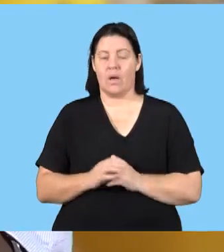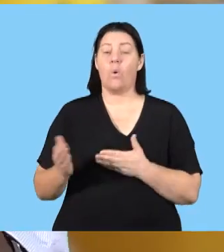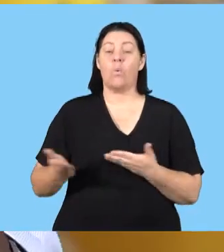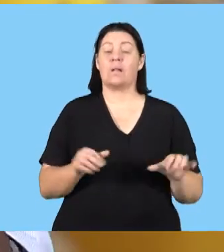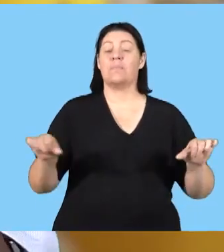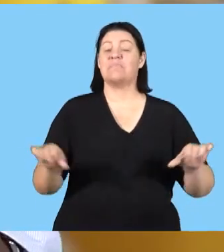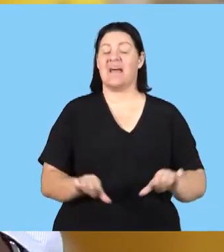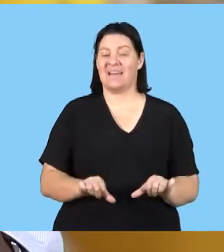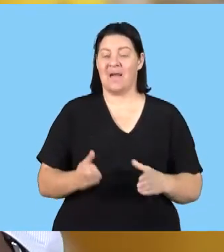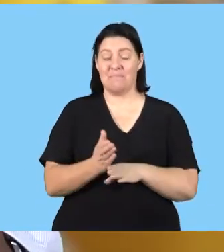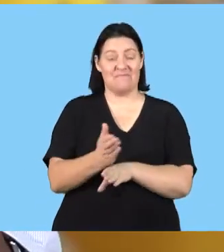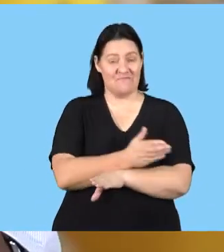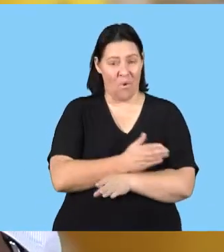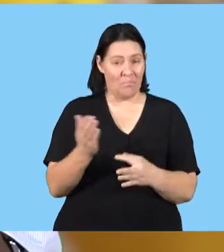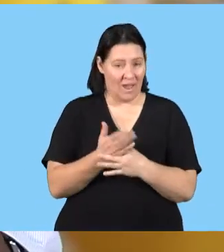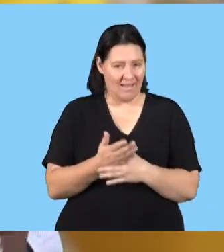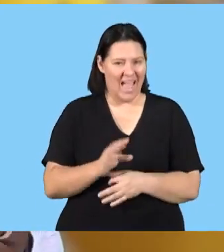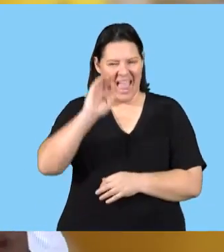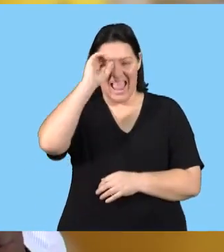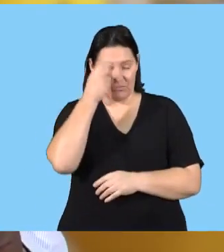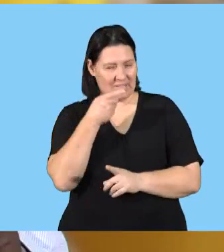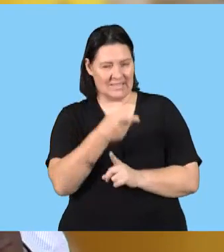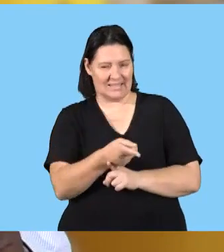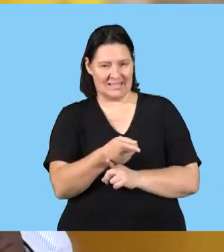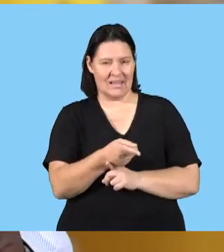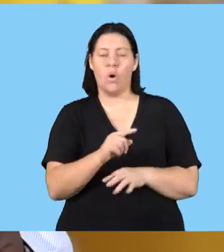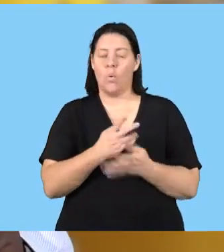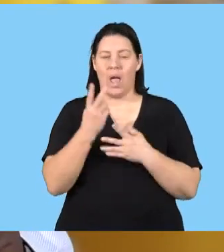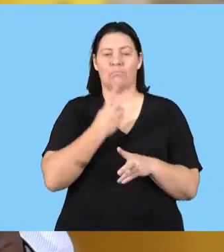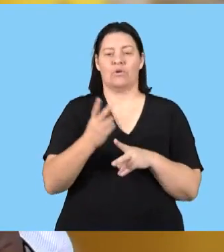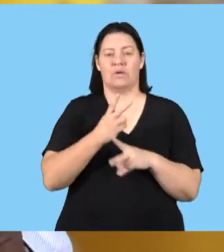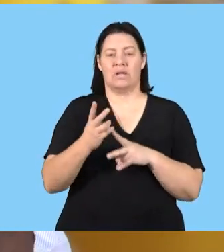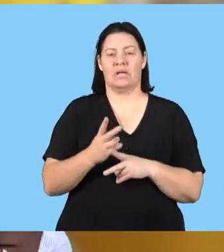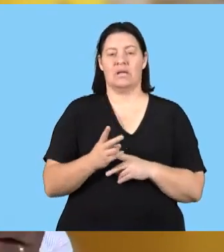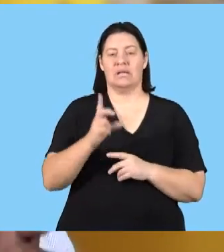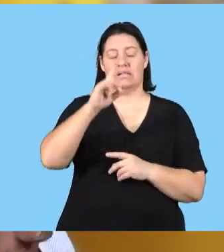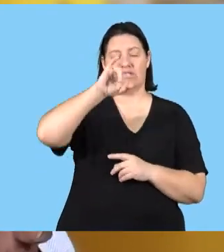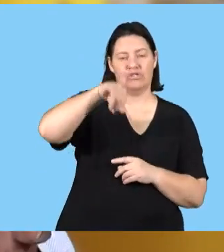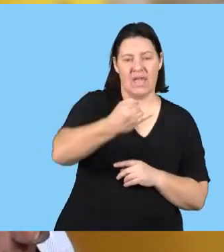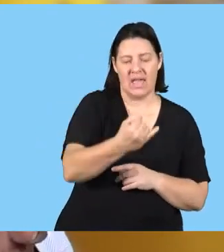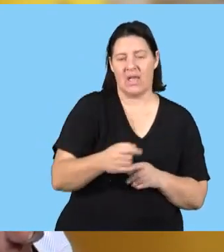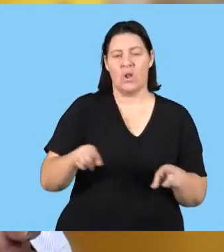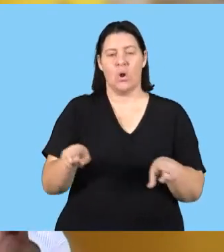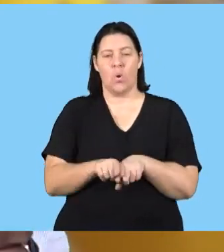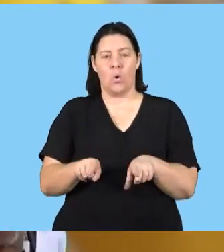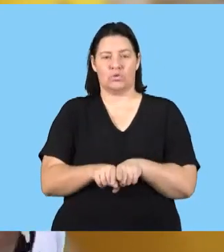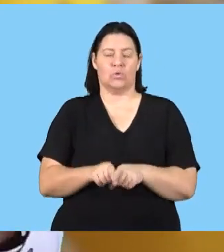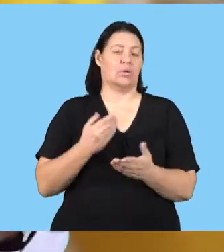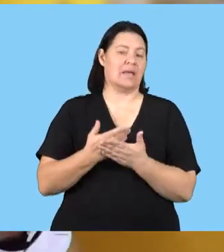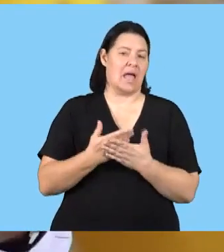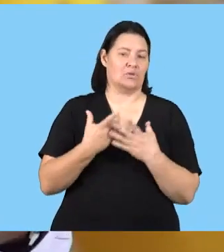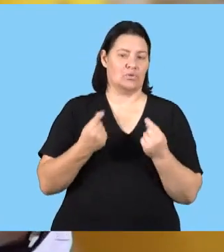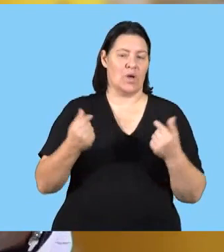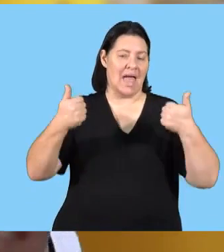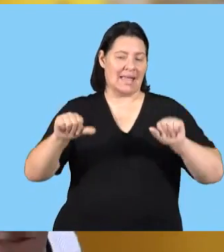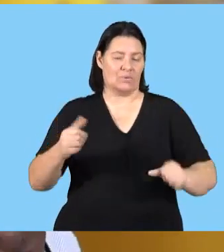Welcome back, dear learners. Before the ad break, we did an interesting question where we prepared the GJ and we also were